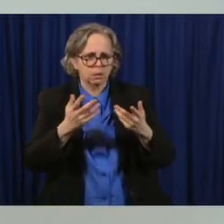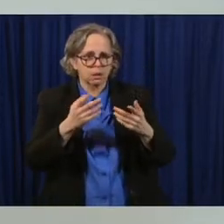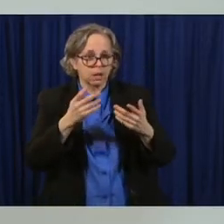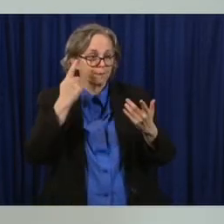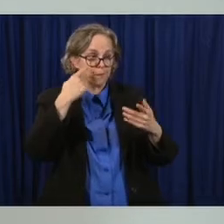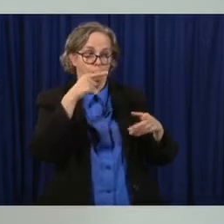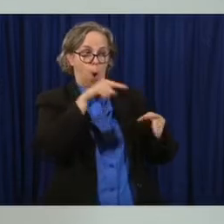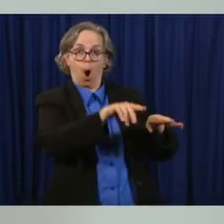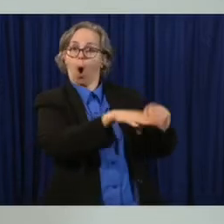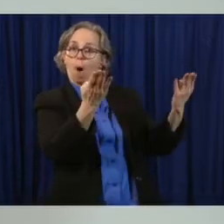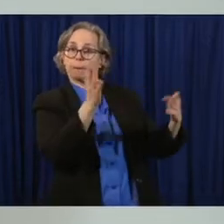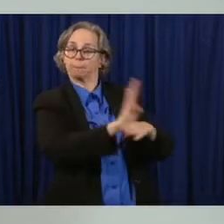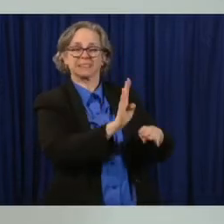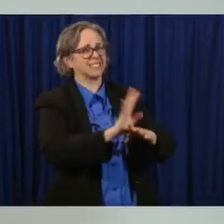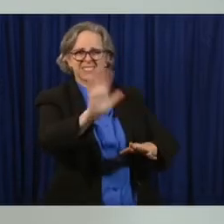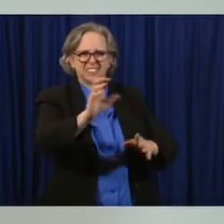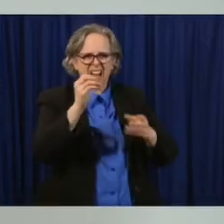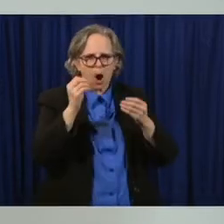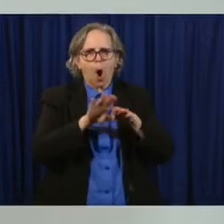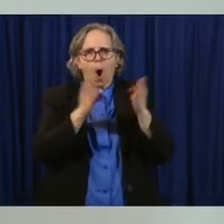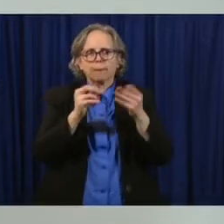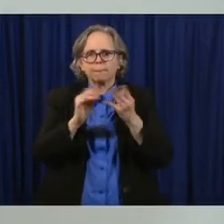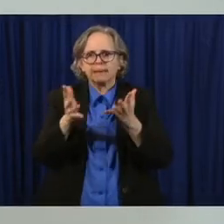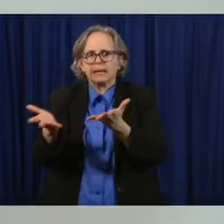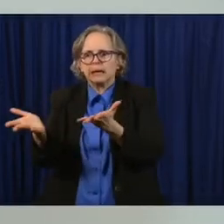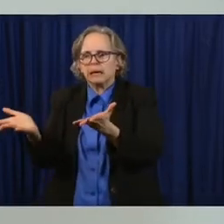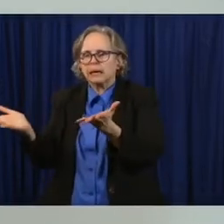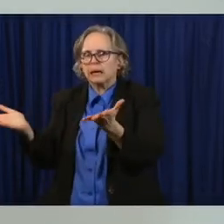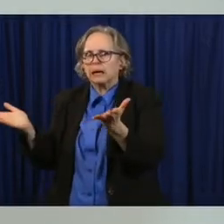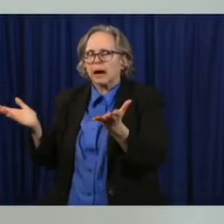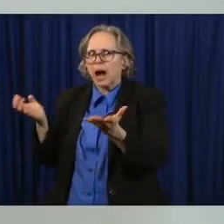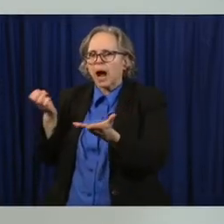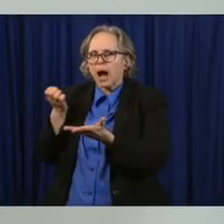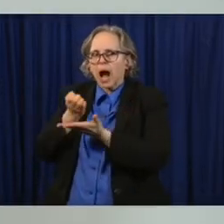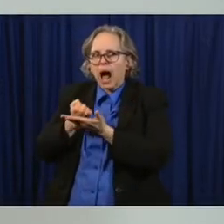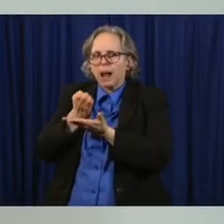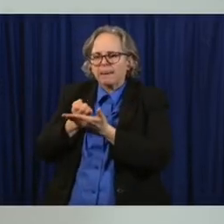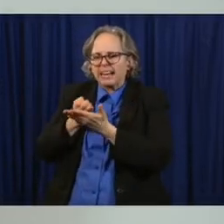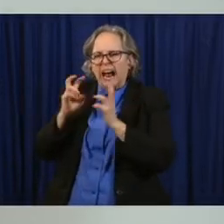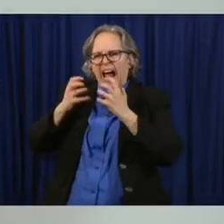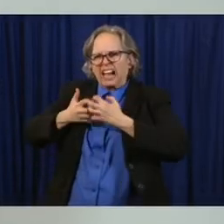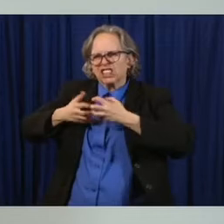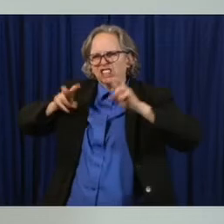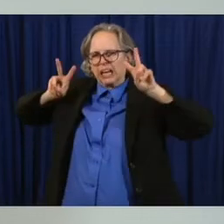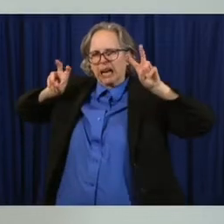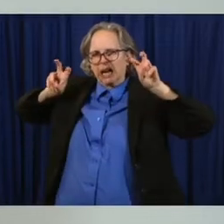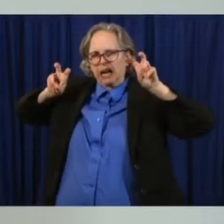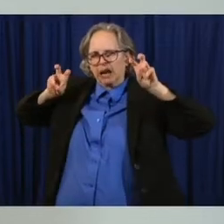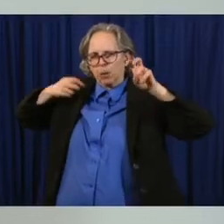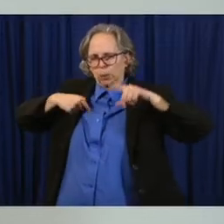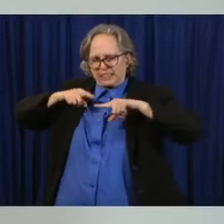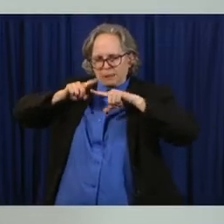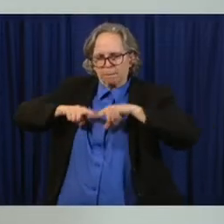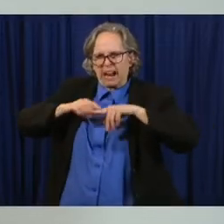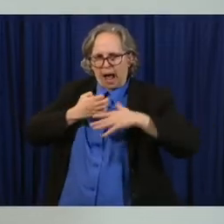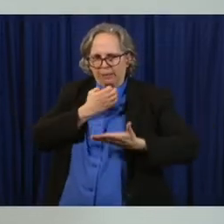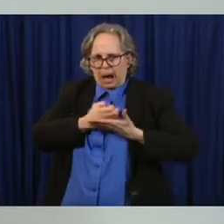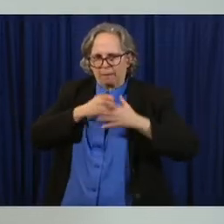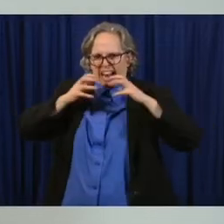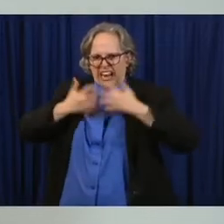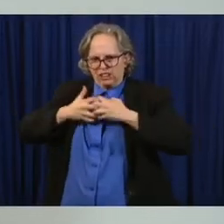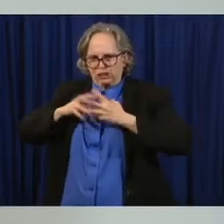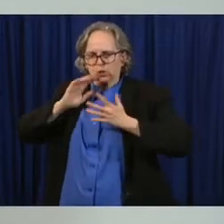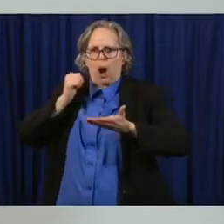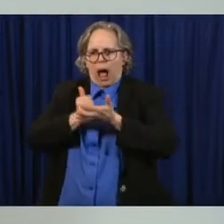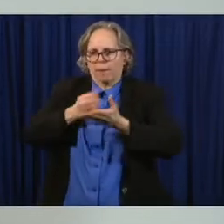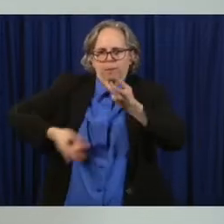about the economic engine that our social safety net depends on. And so